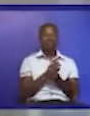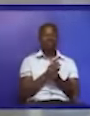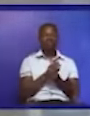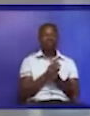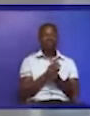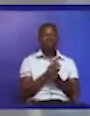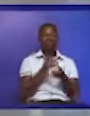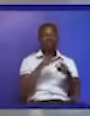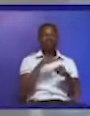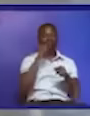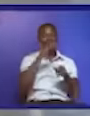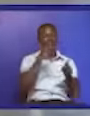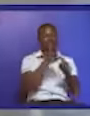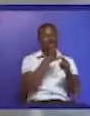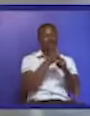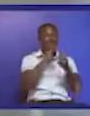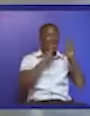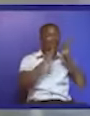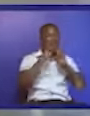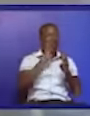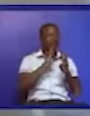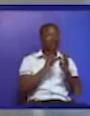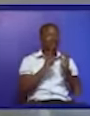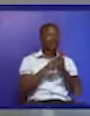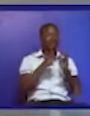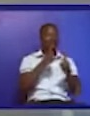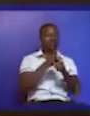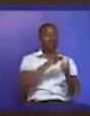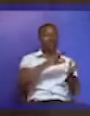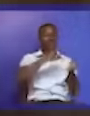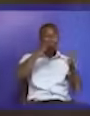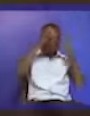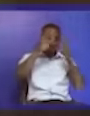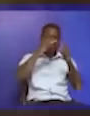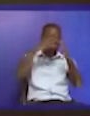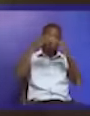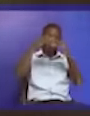When women cry, they can shift heaven.